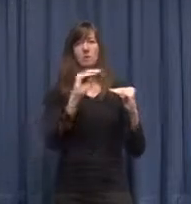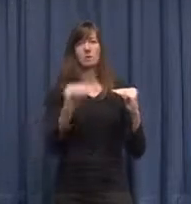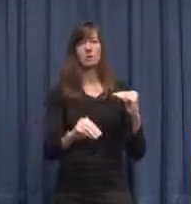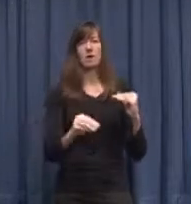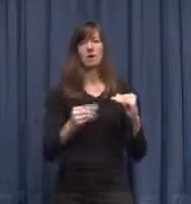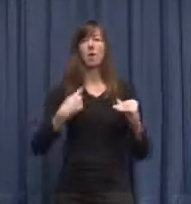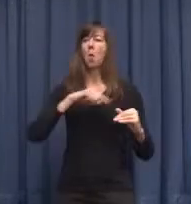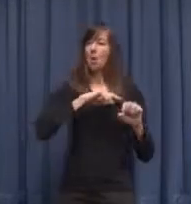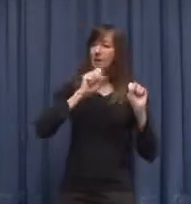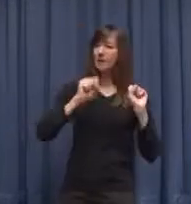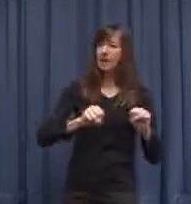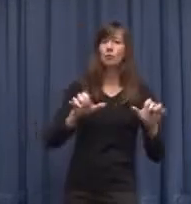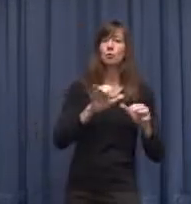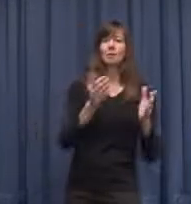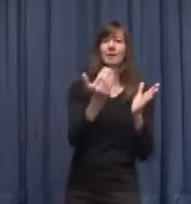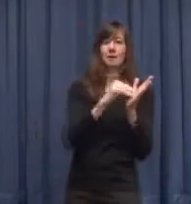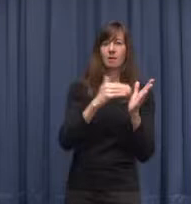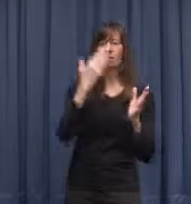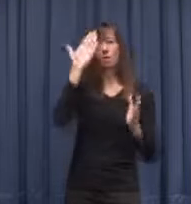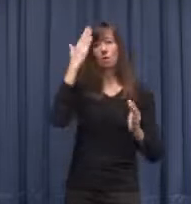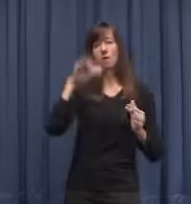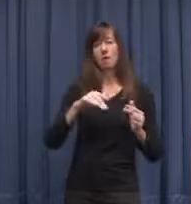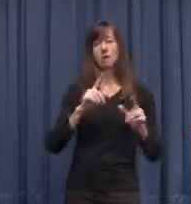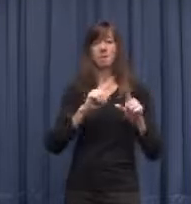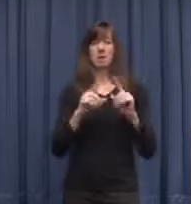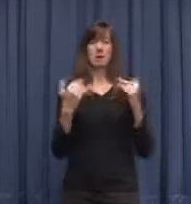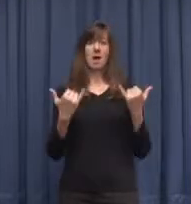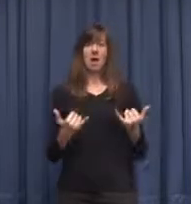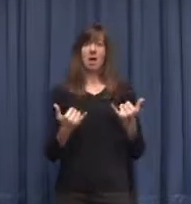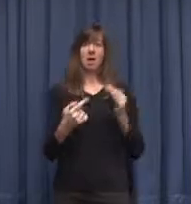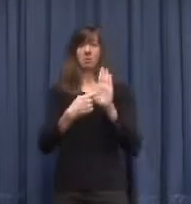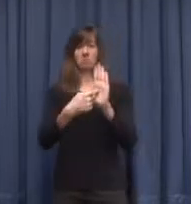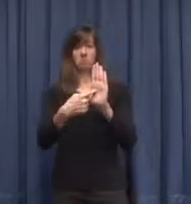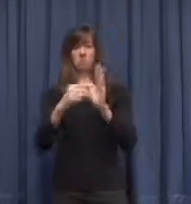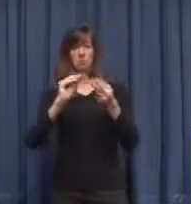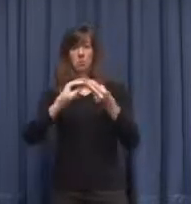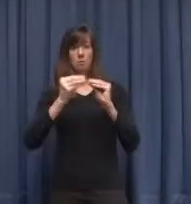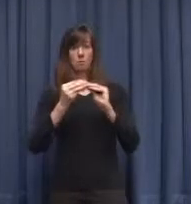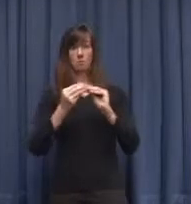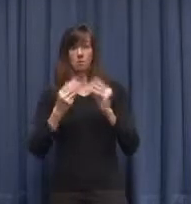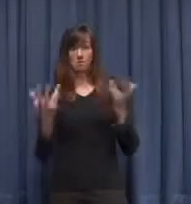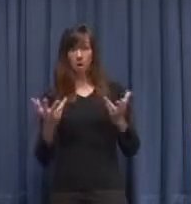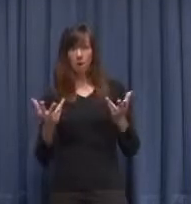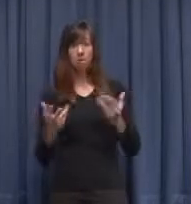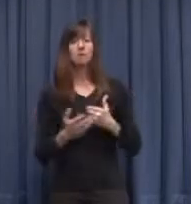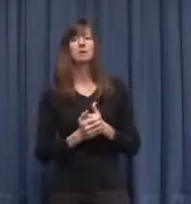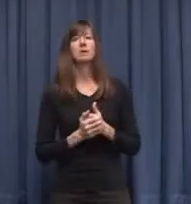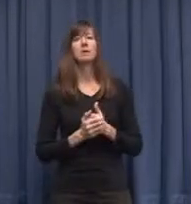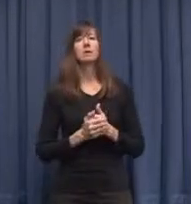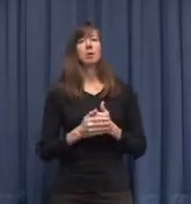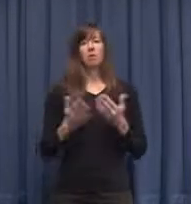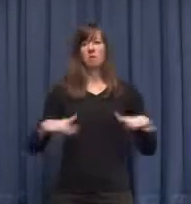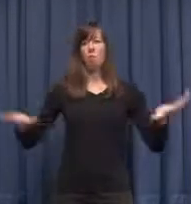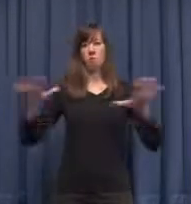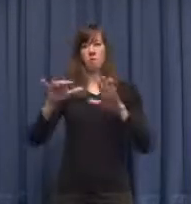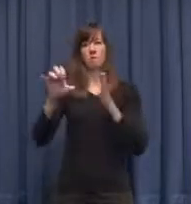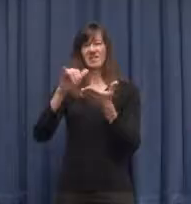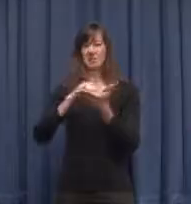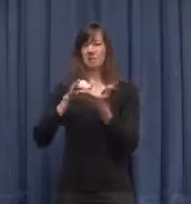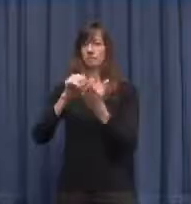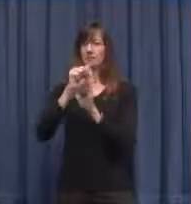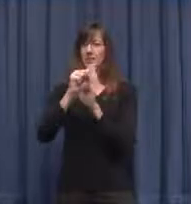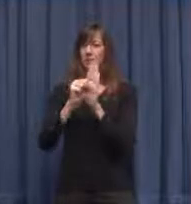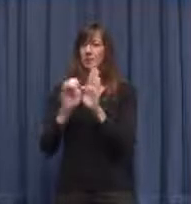now seeing in this data, as we've seen across the rest of the state, is us getting back up to very concerning levels.